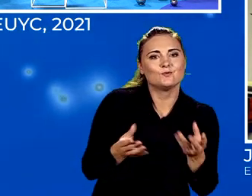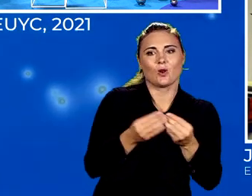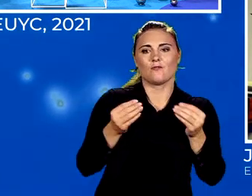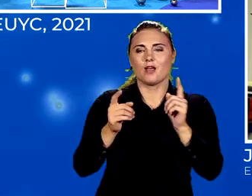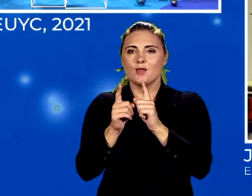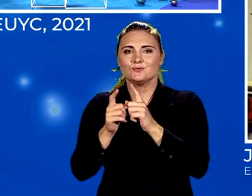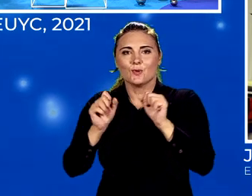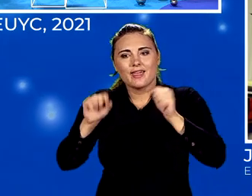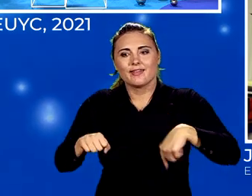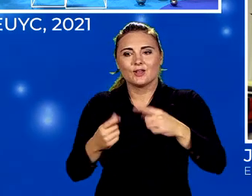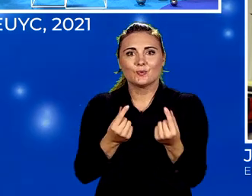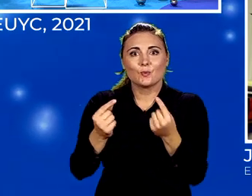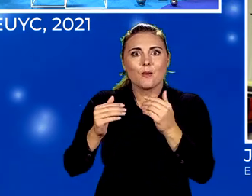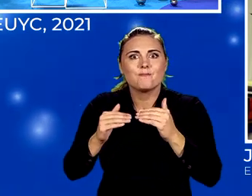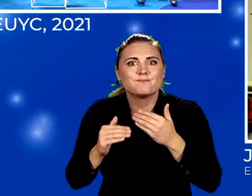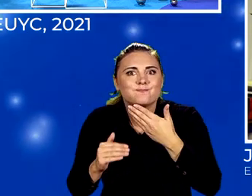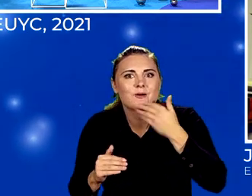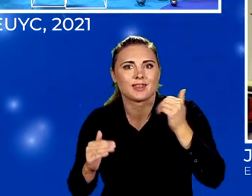from the